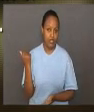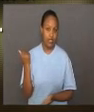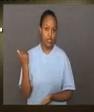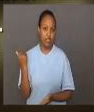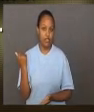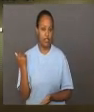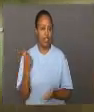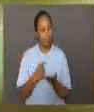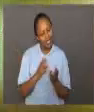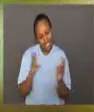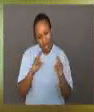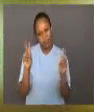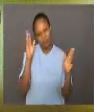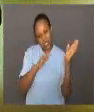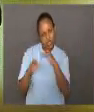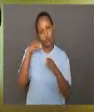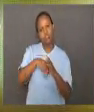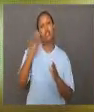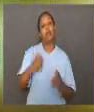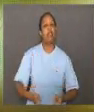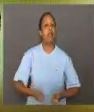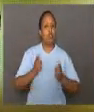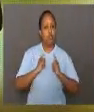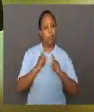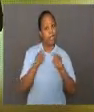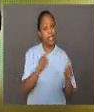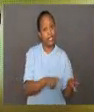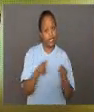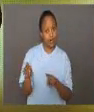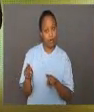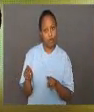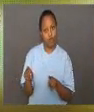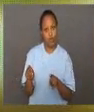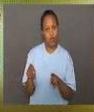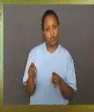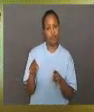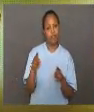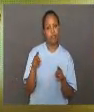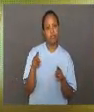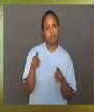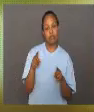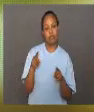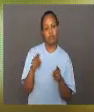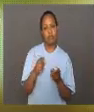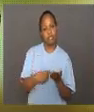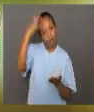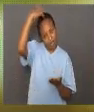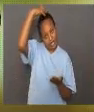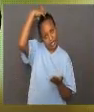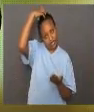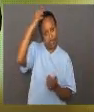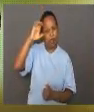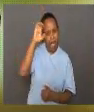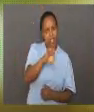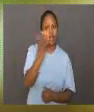their hardships. Typically, when the peasants rebelled, they were suppressed by government